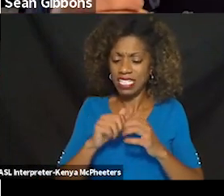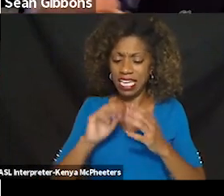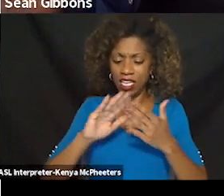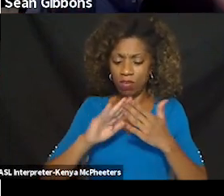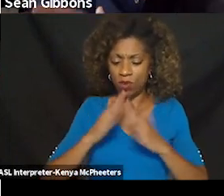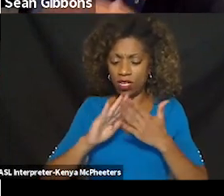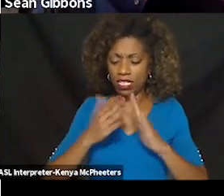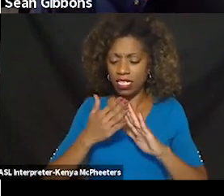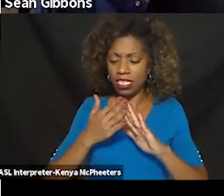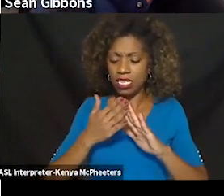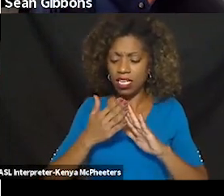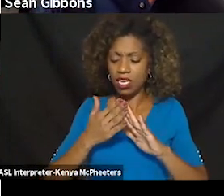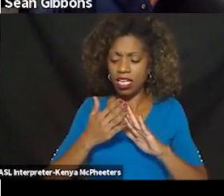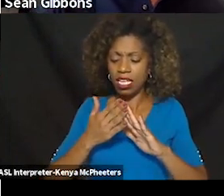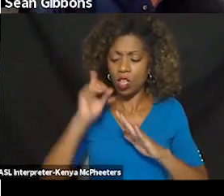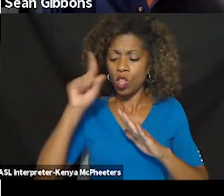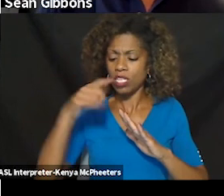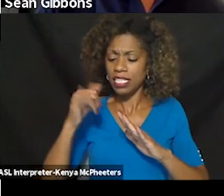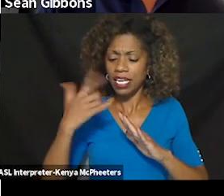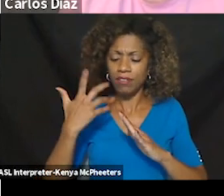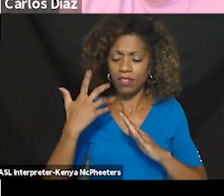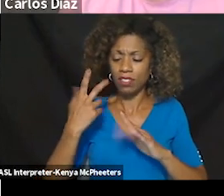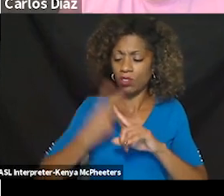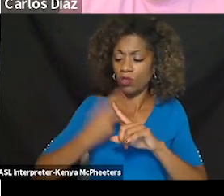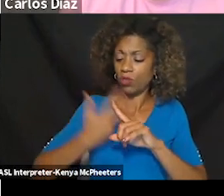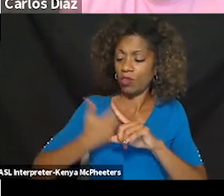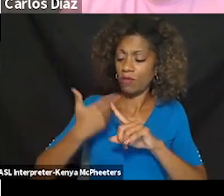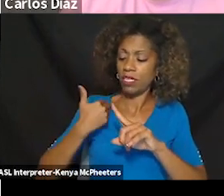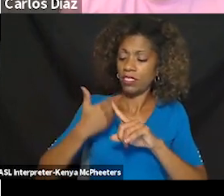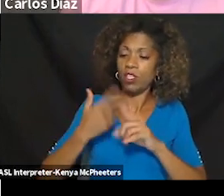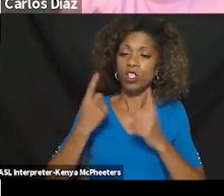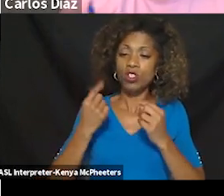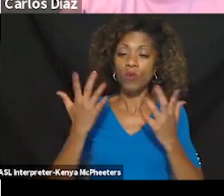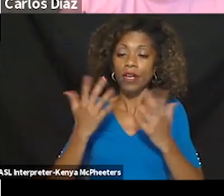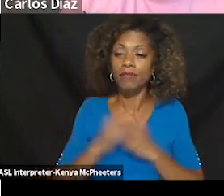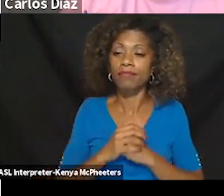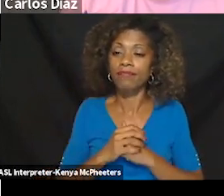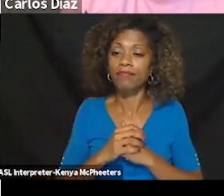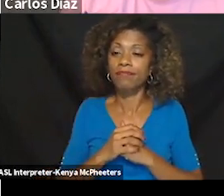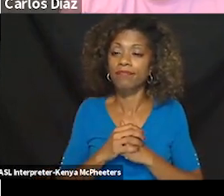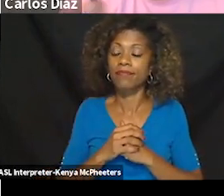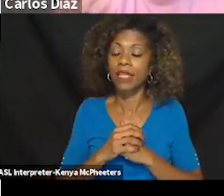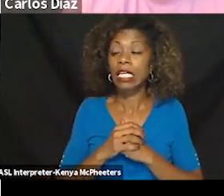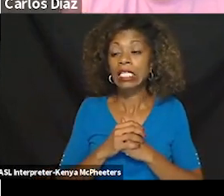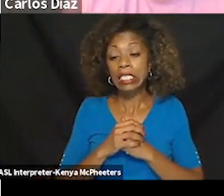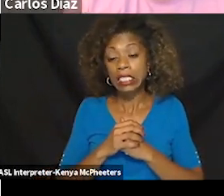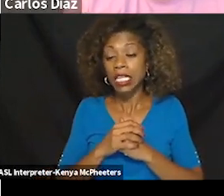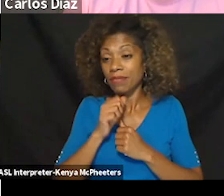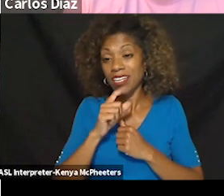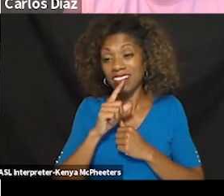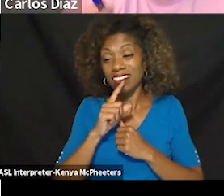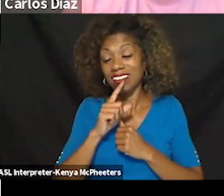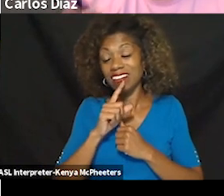what's the journey that they've been on over the last few months? I will say at the beginning, it was a little bit challenging for us to, like you said, you